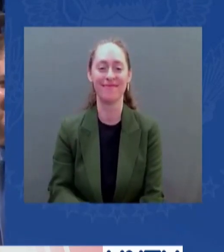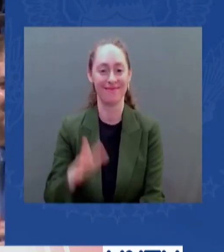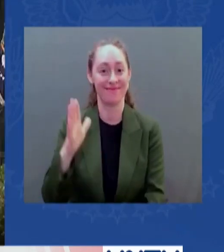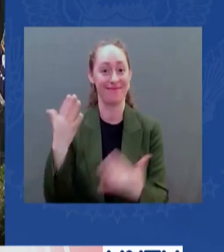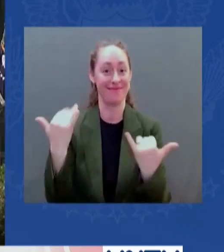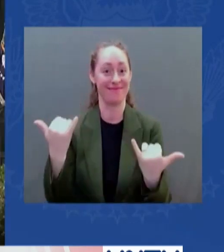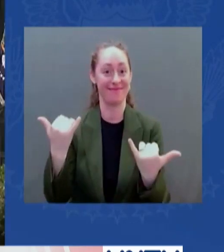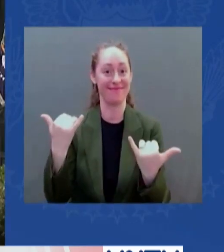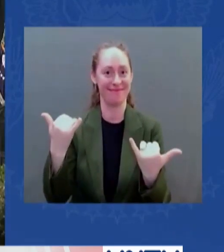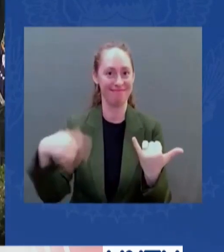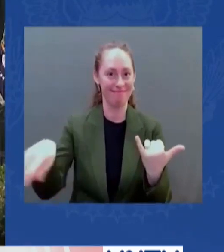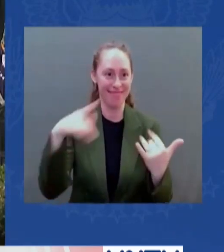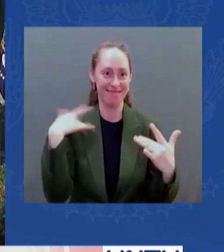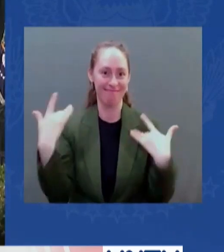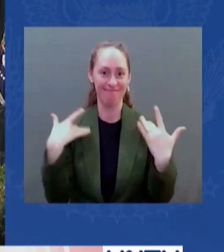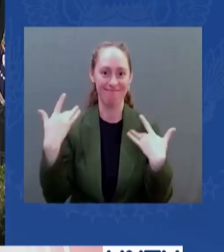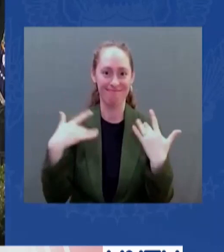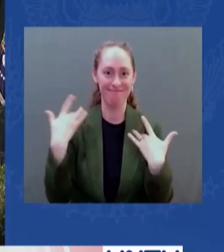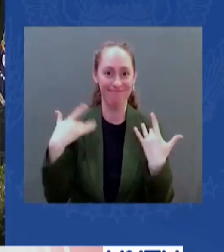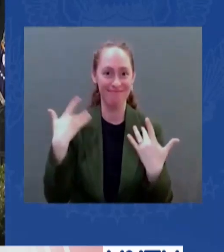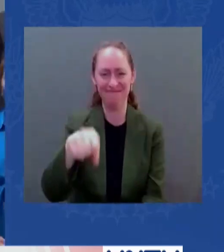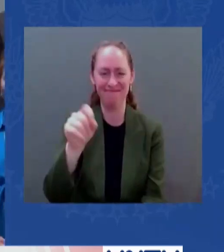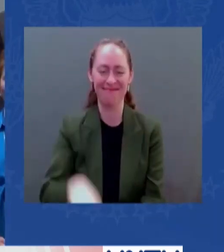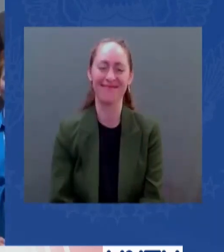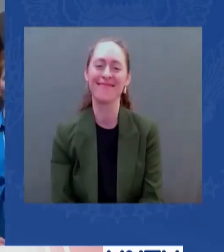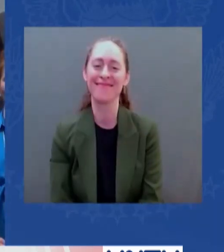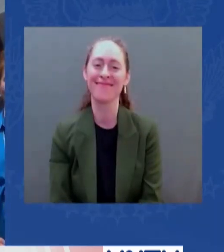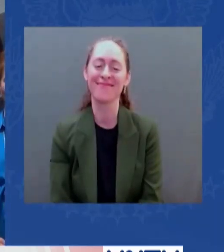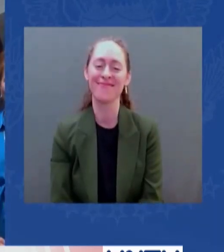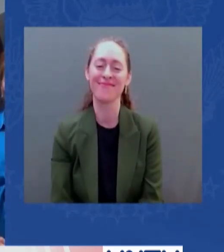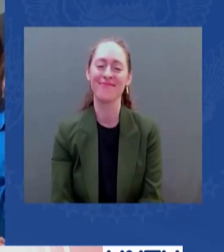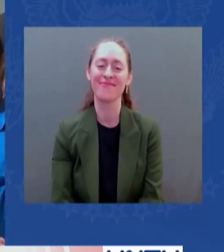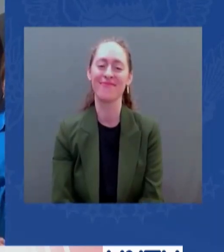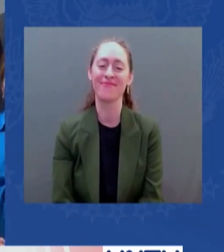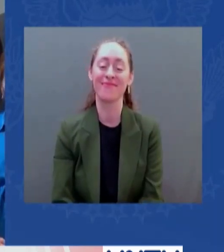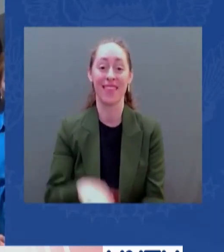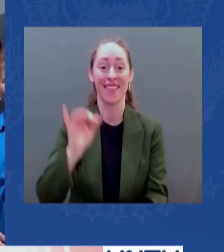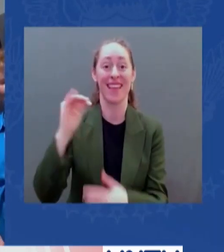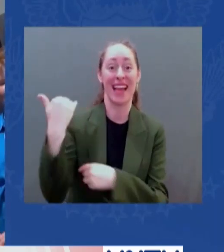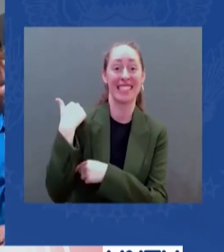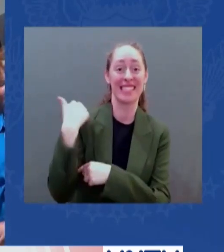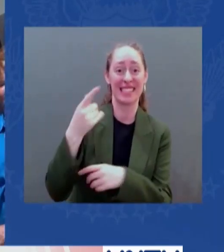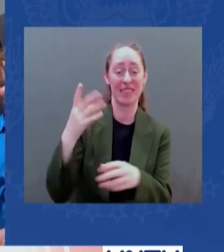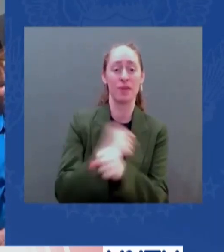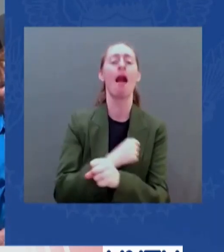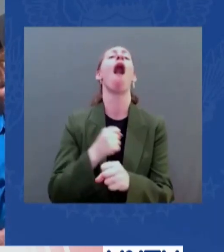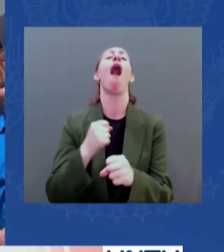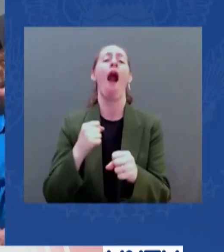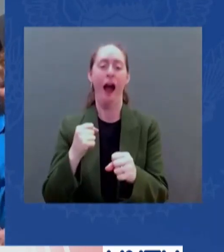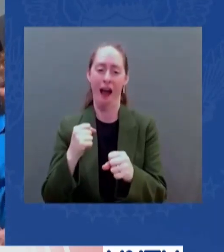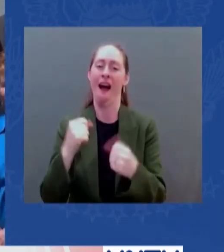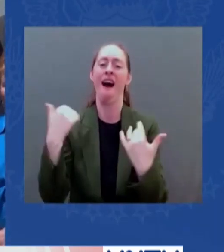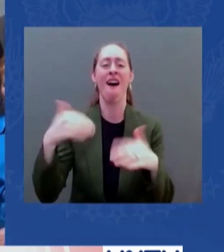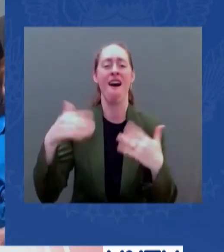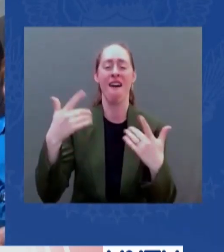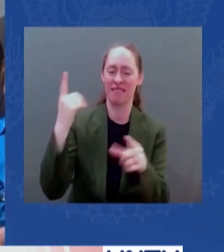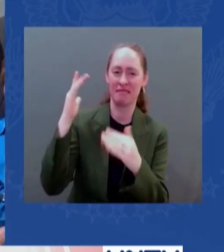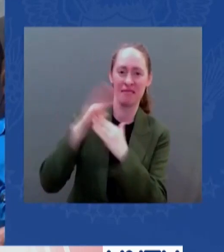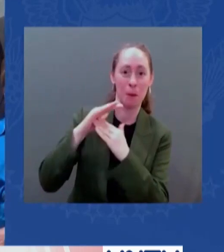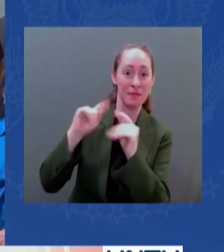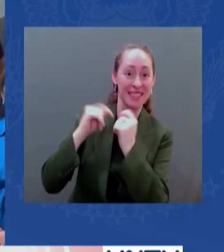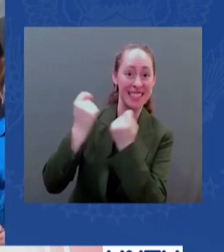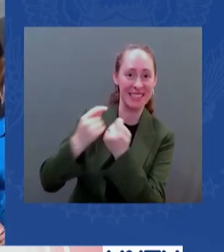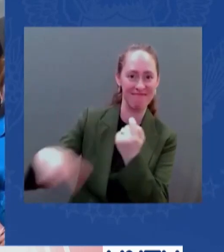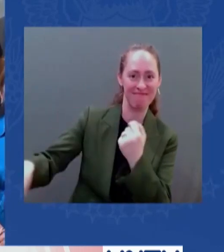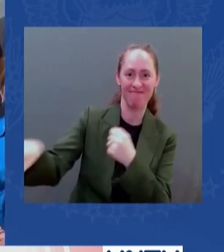$145 million to develop re-entry plans for incarcerated persons and to connect them to resources such as jobs, housing,